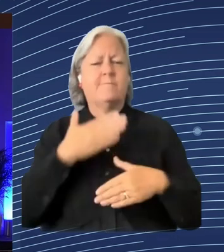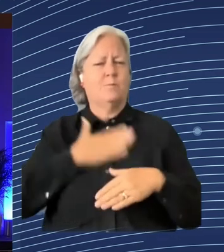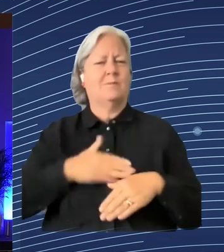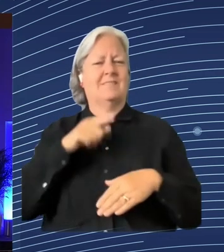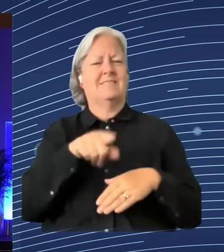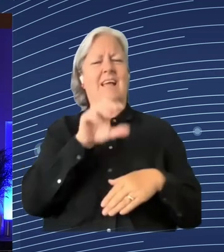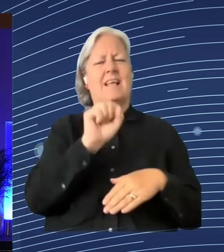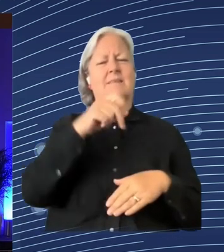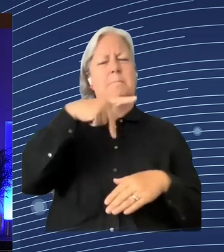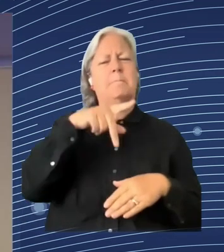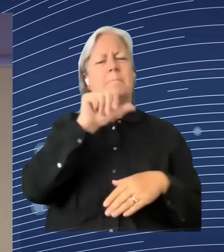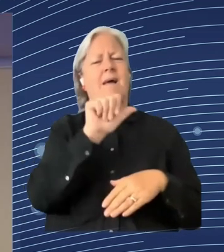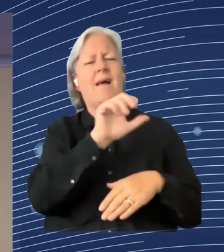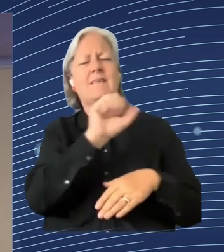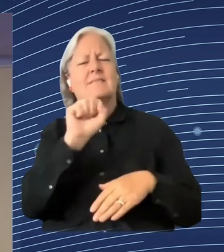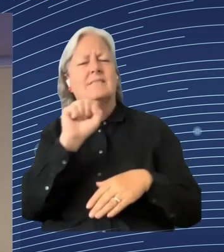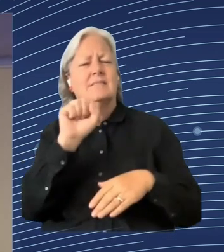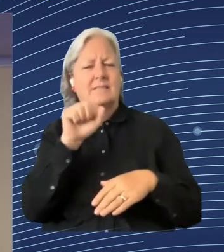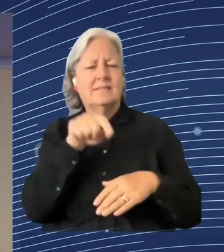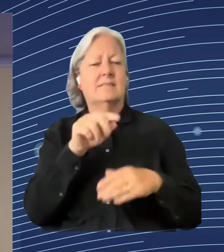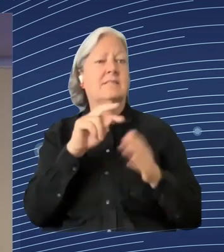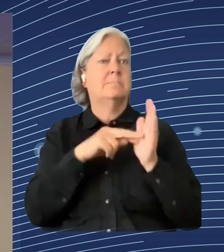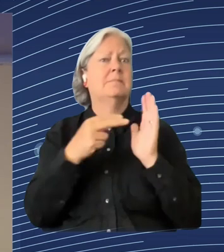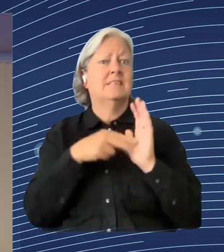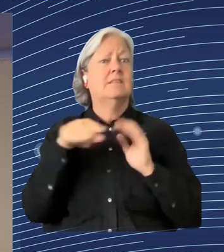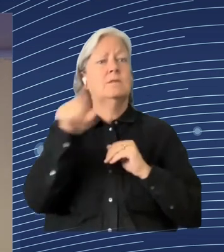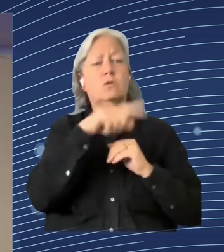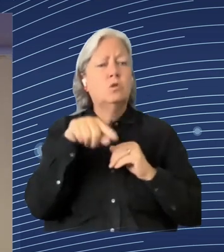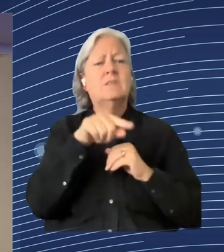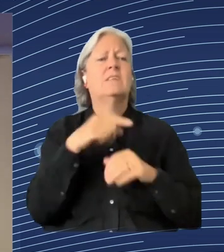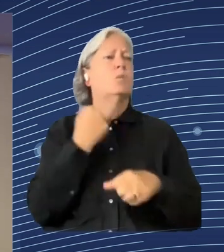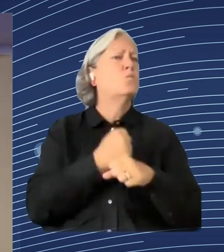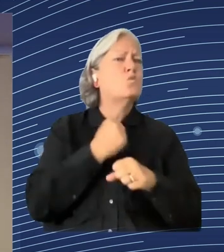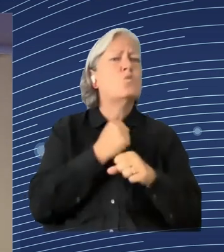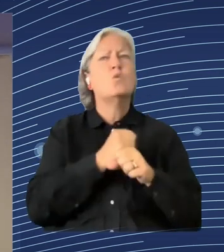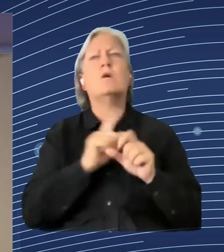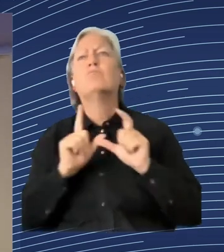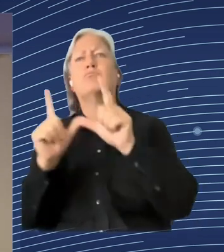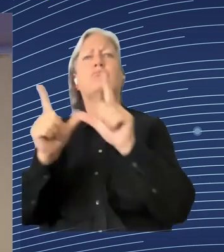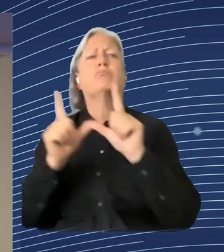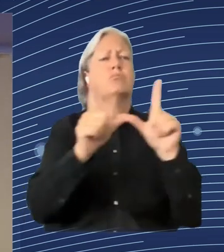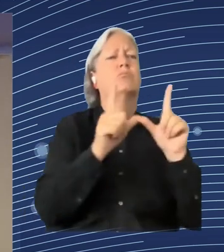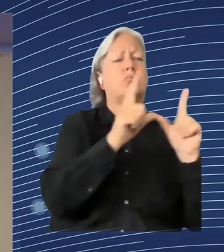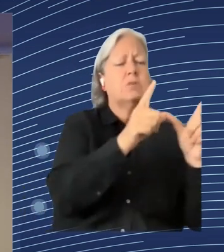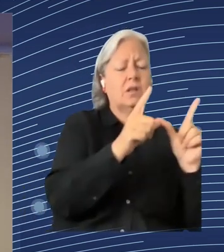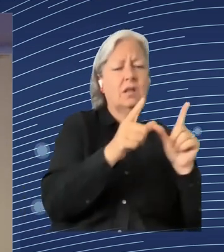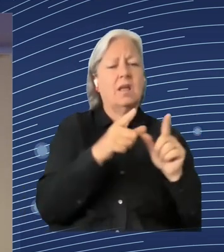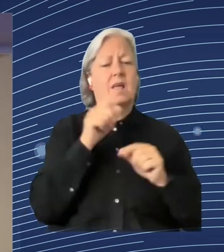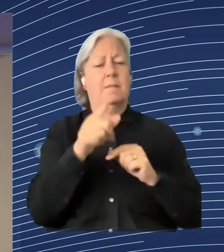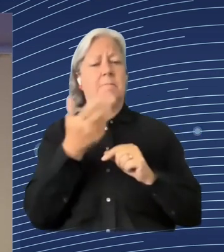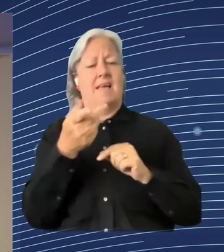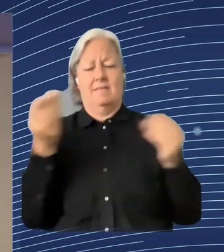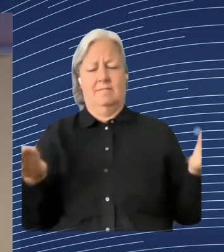course, of great benefit to mobile EU citizens, mobile EU workers, because the transfer of information and the transfer of rights